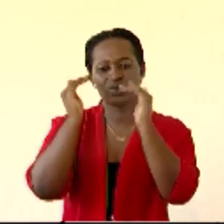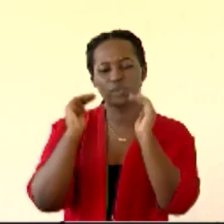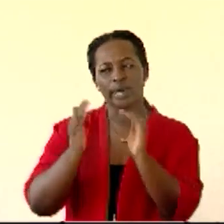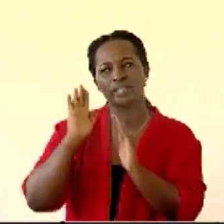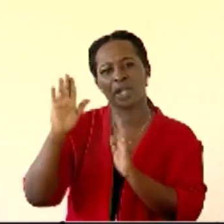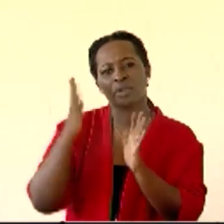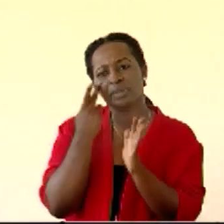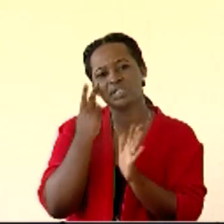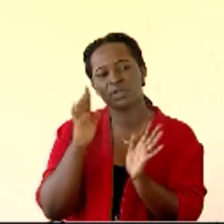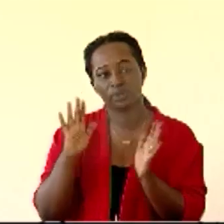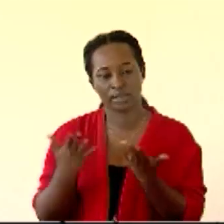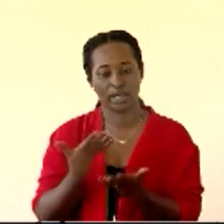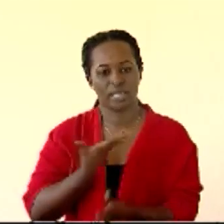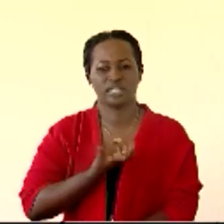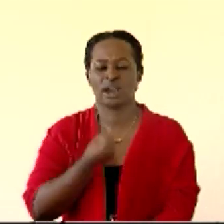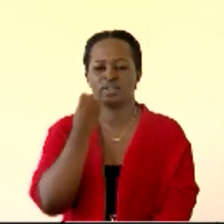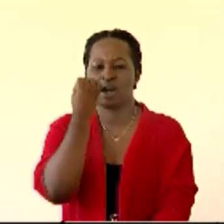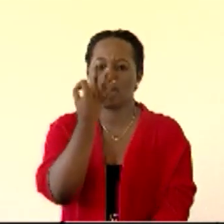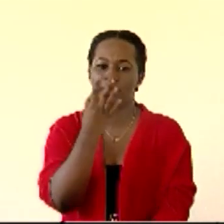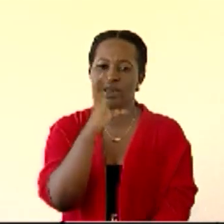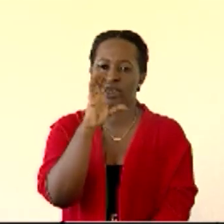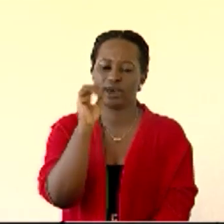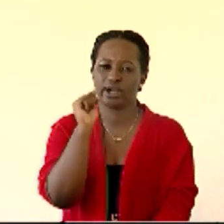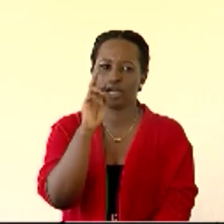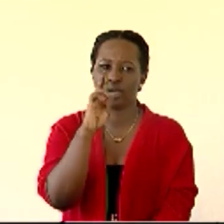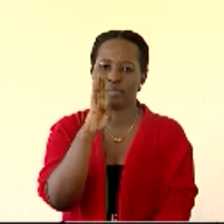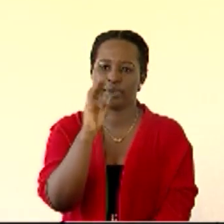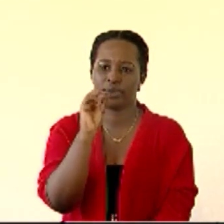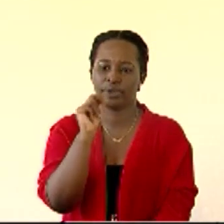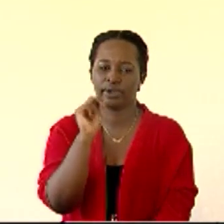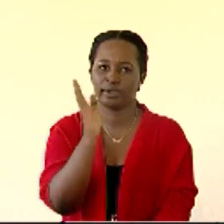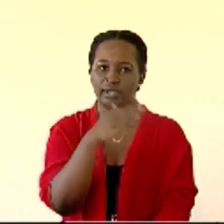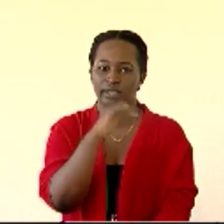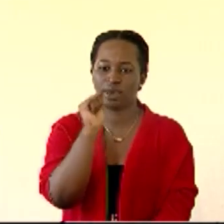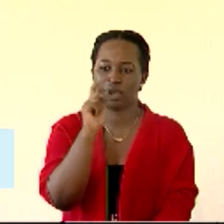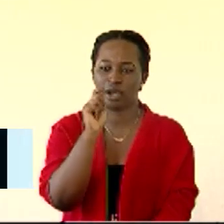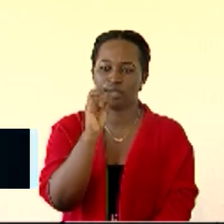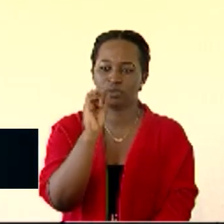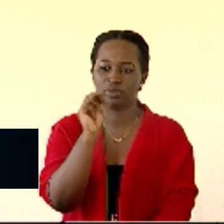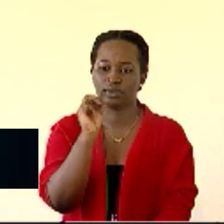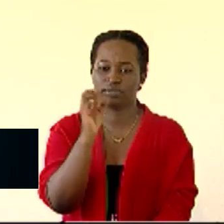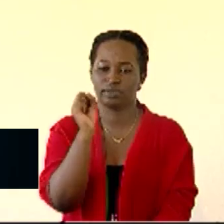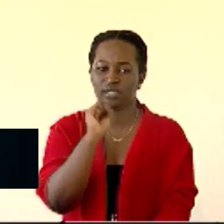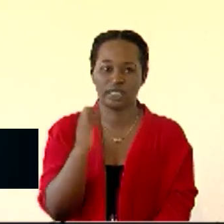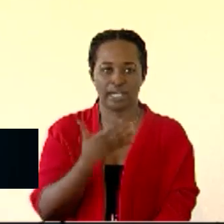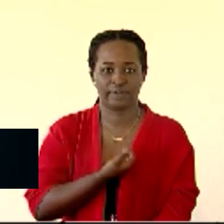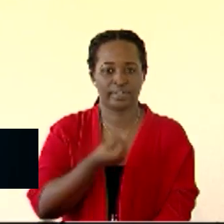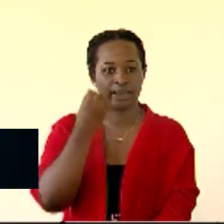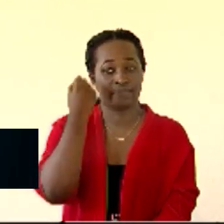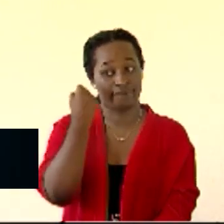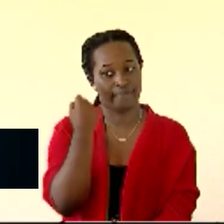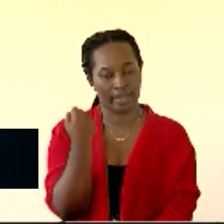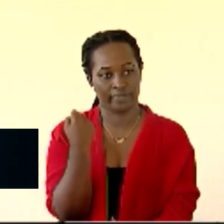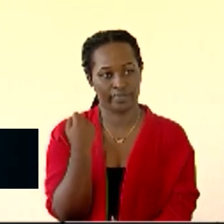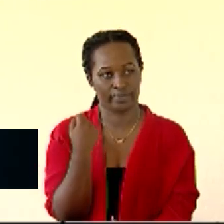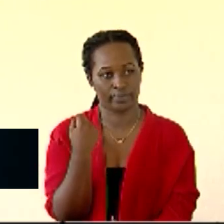It has how many carbon atoms? They must be 5. C3, C,